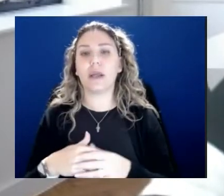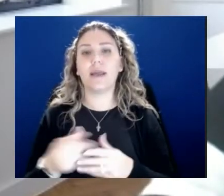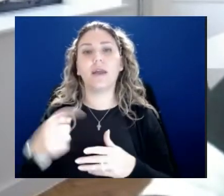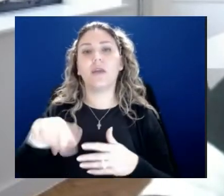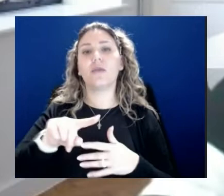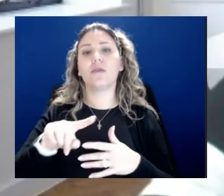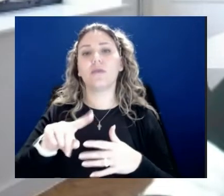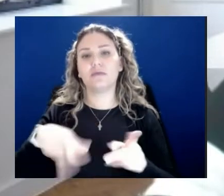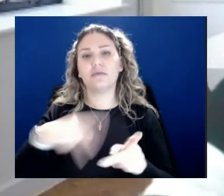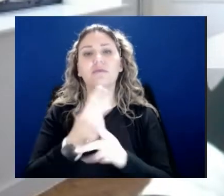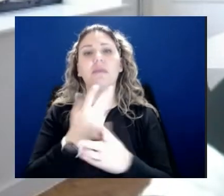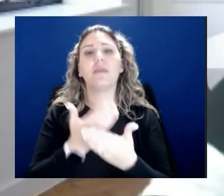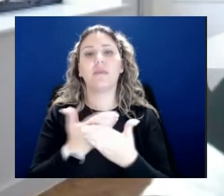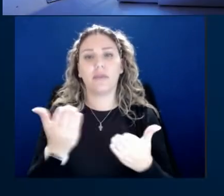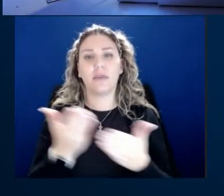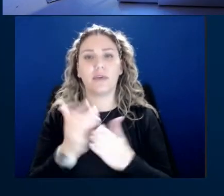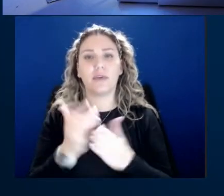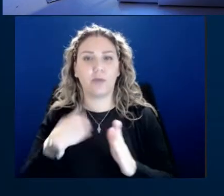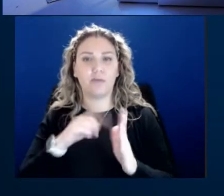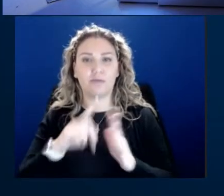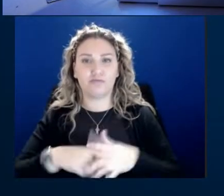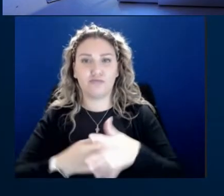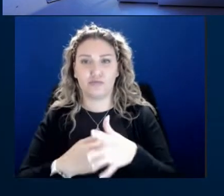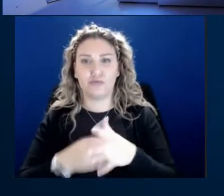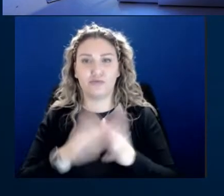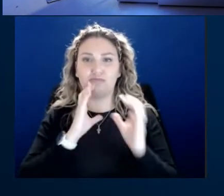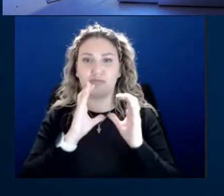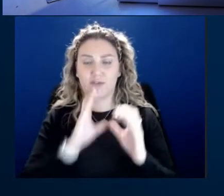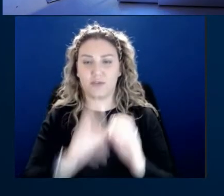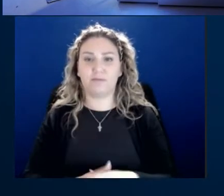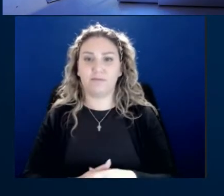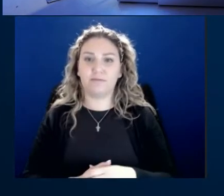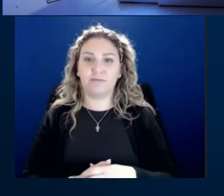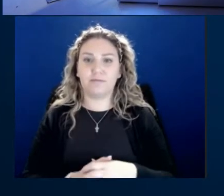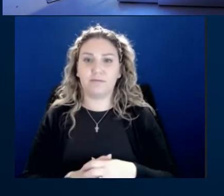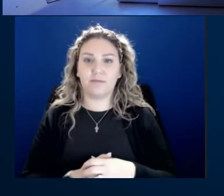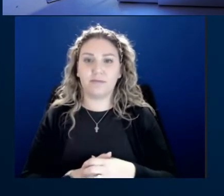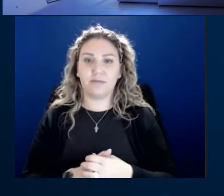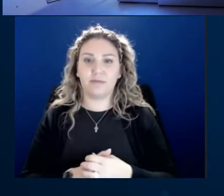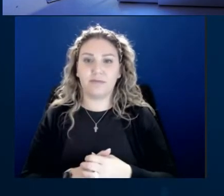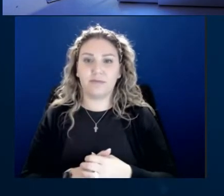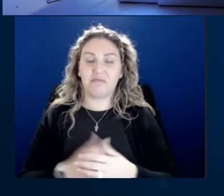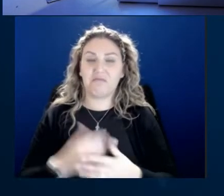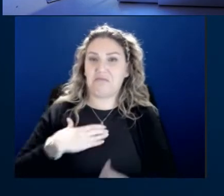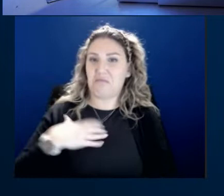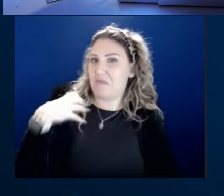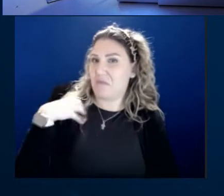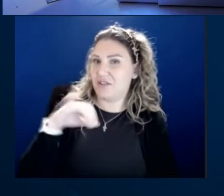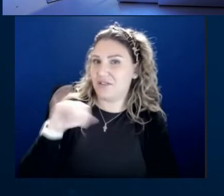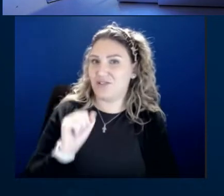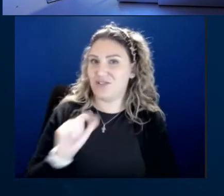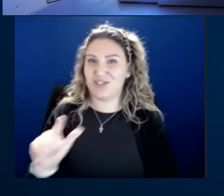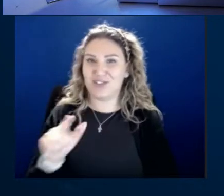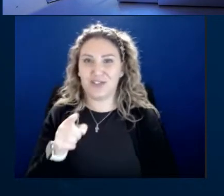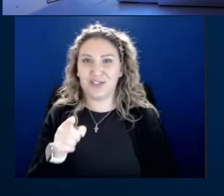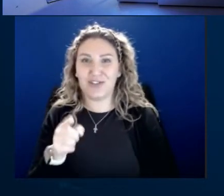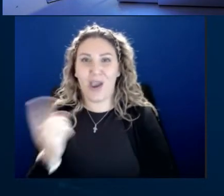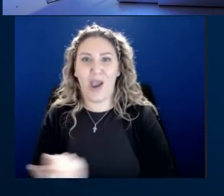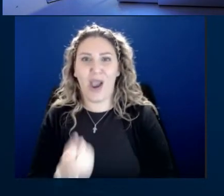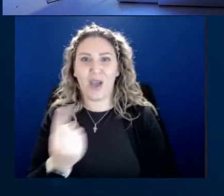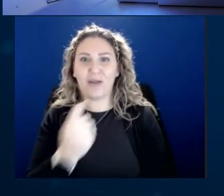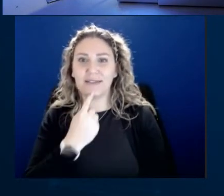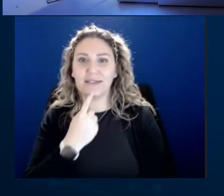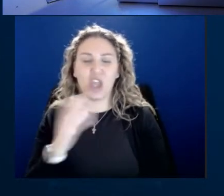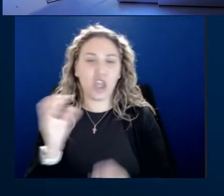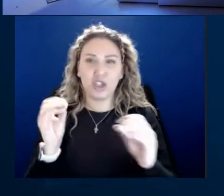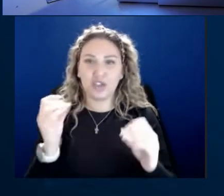is really kind of where we begin the conversation. My boss here, Jill, you all know her. She always says there's no wrong answer. She'll